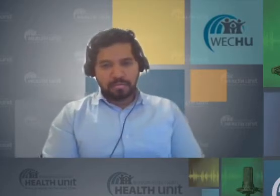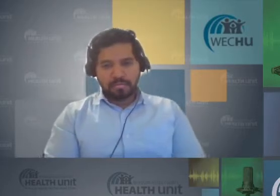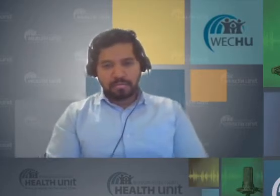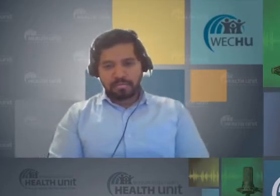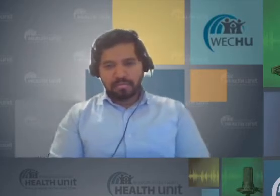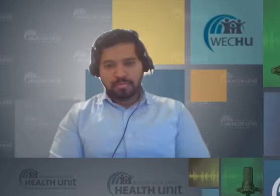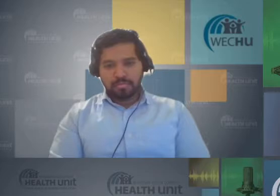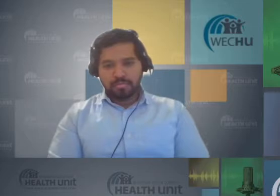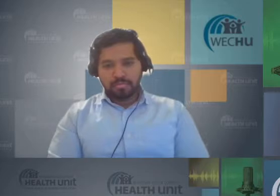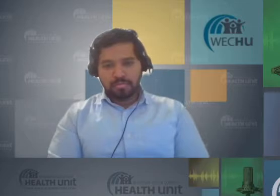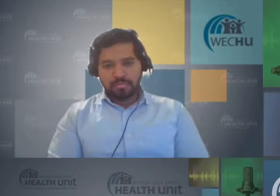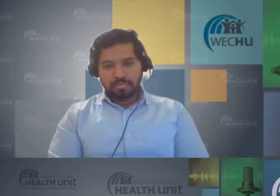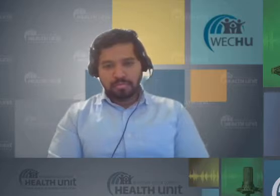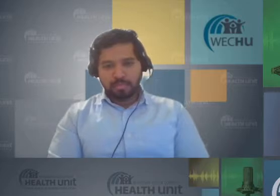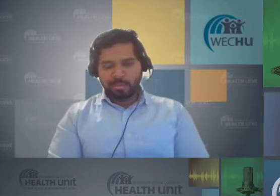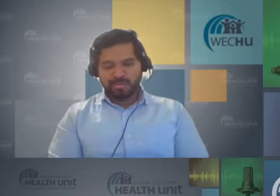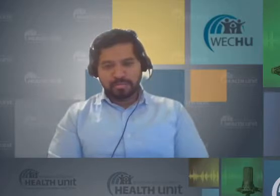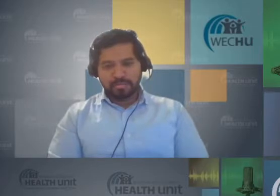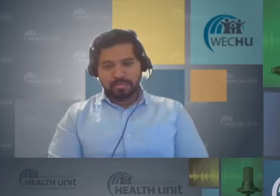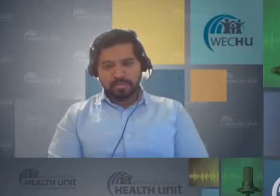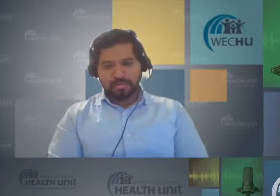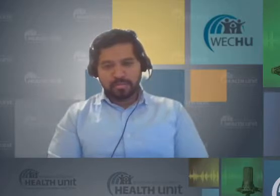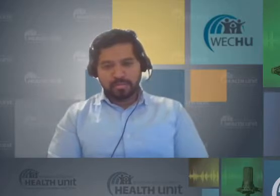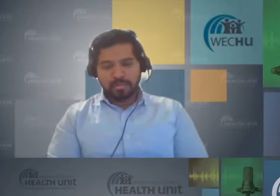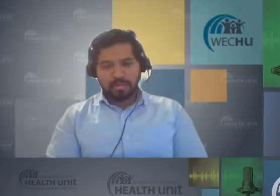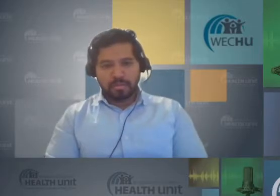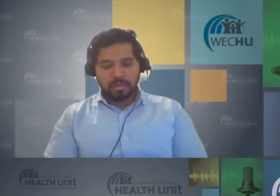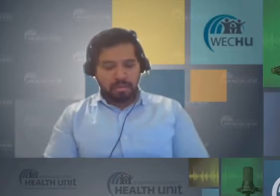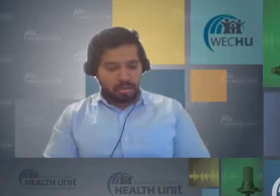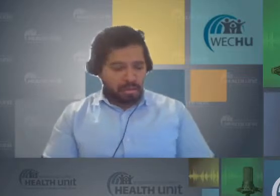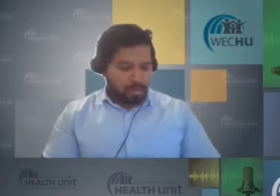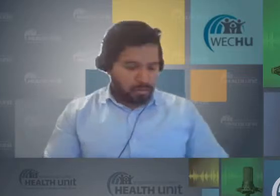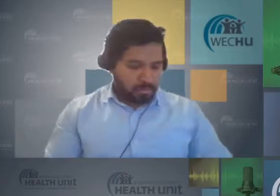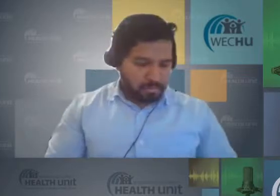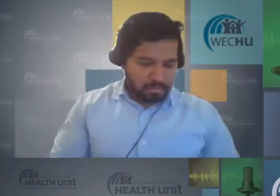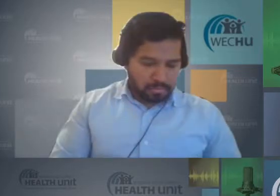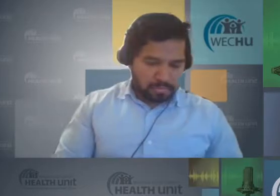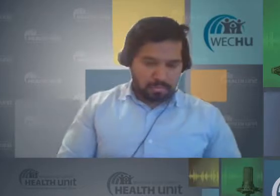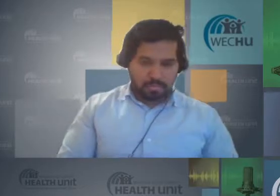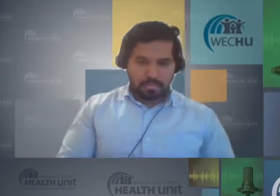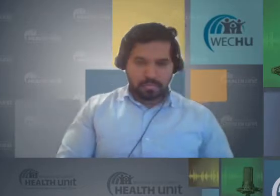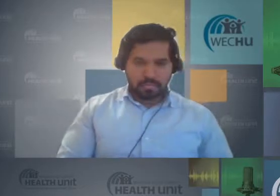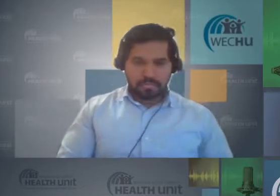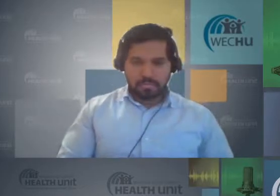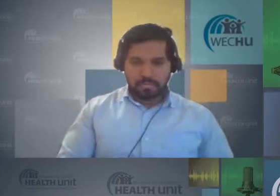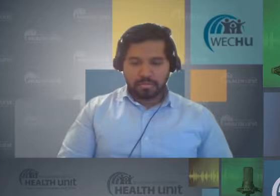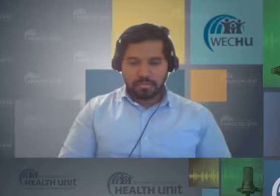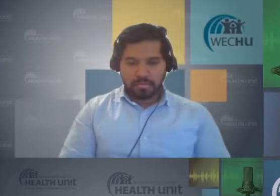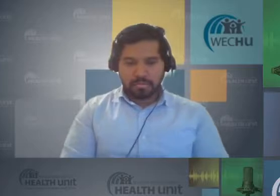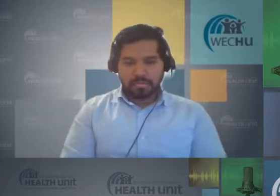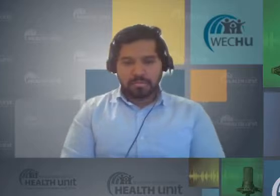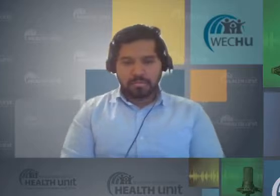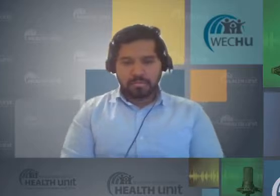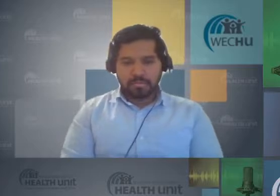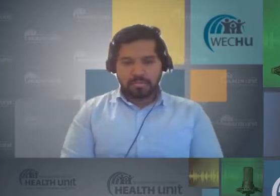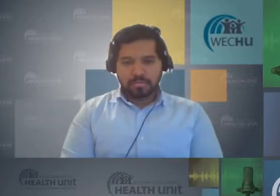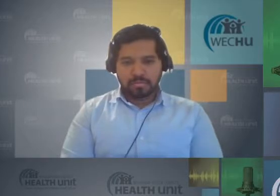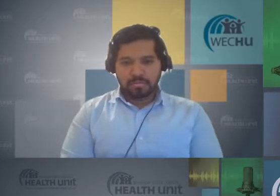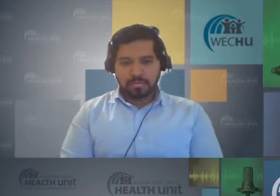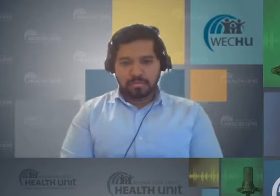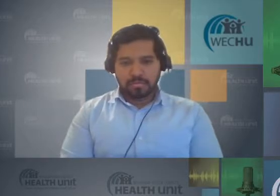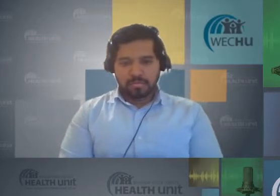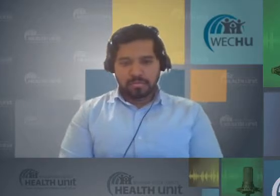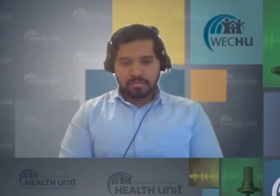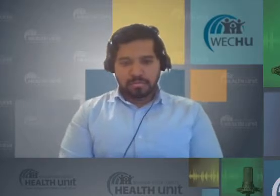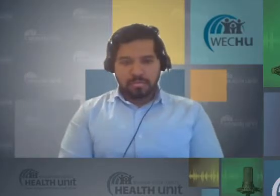services and live online or live telephone chat for kids, teens, and young adults. And the services are both in English and in French. And of